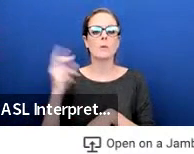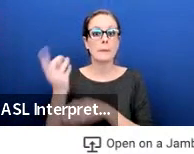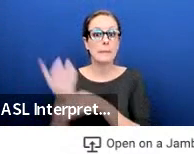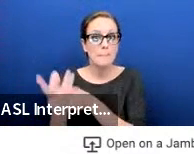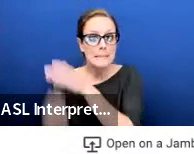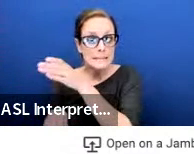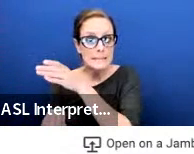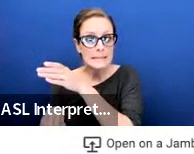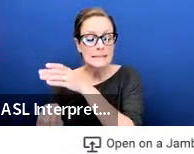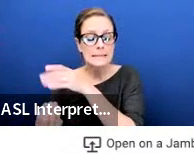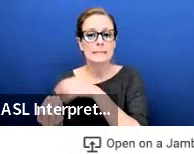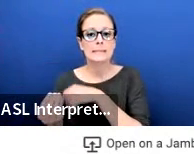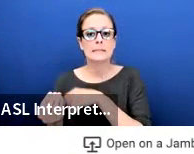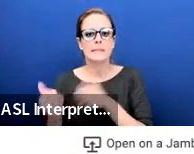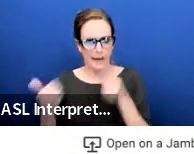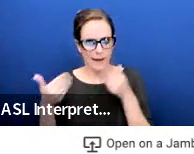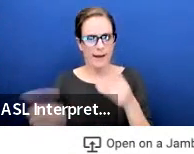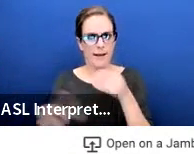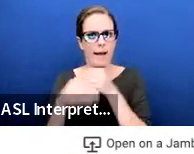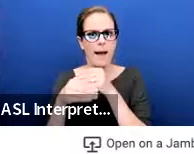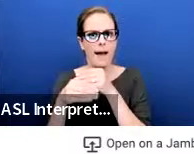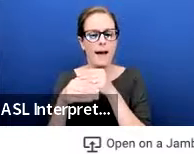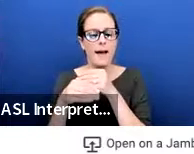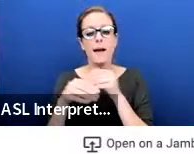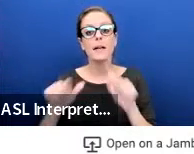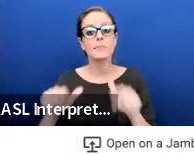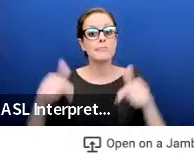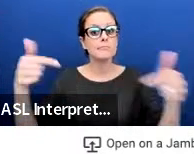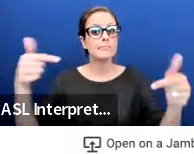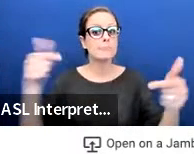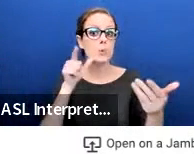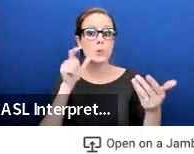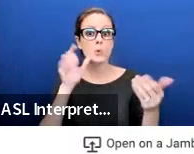add. Who would like to start?